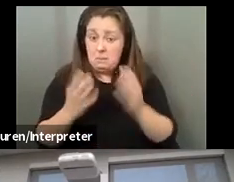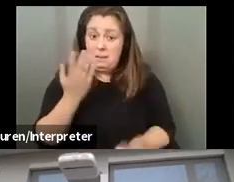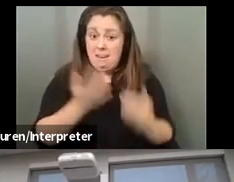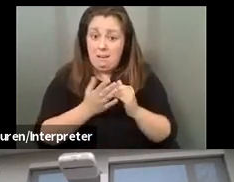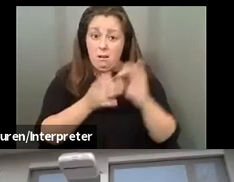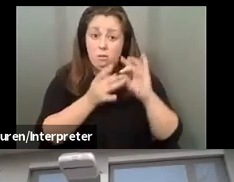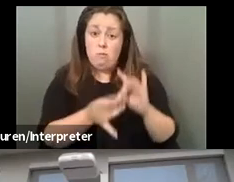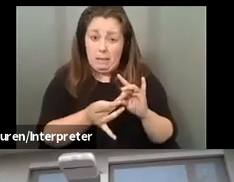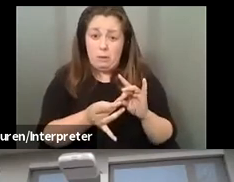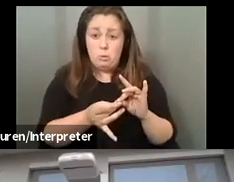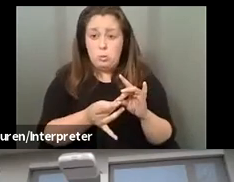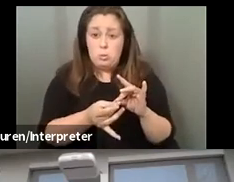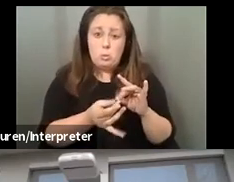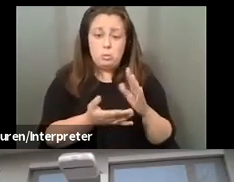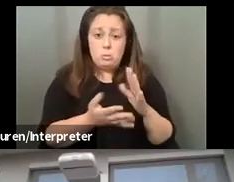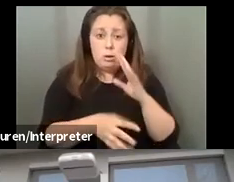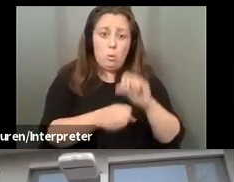for anybody?